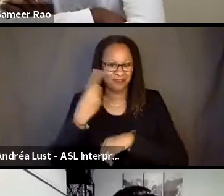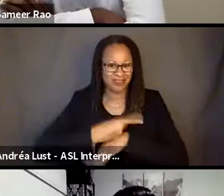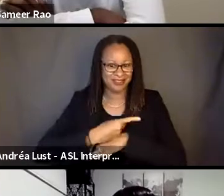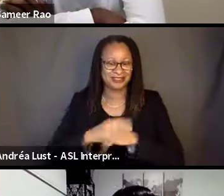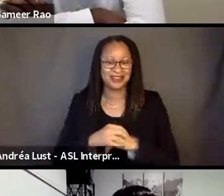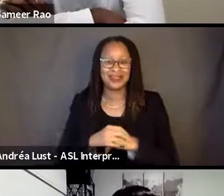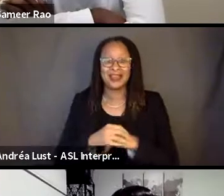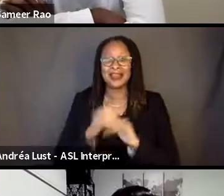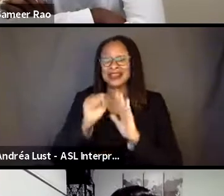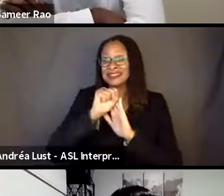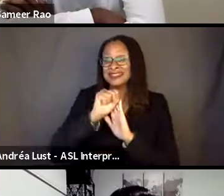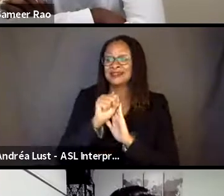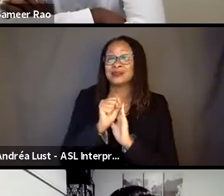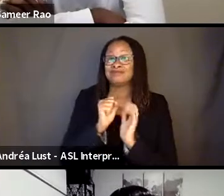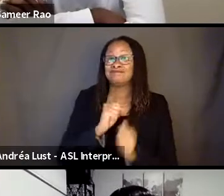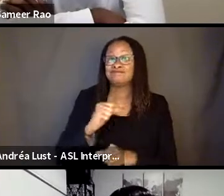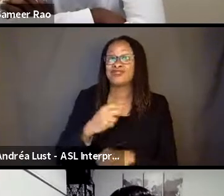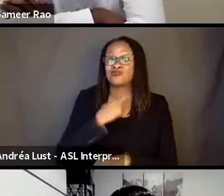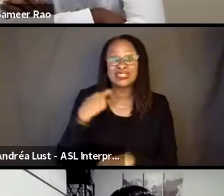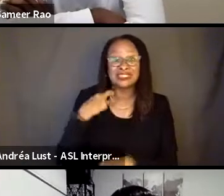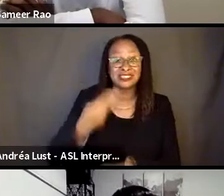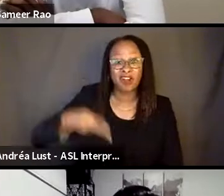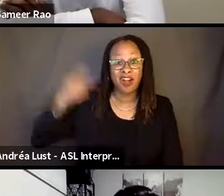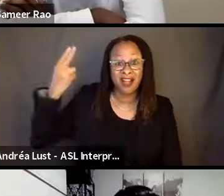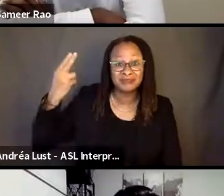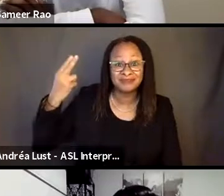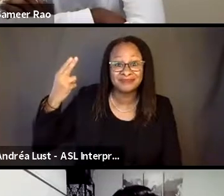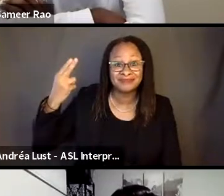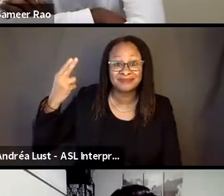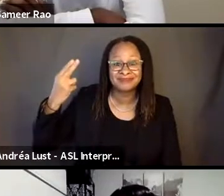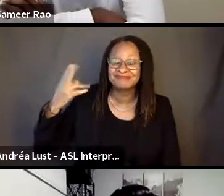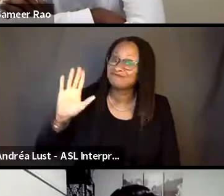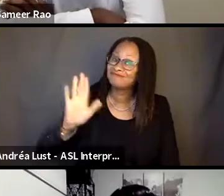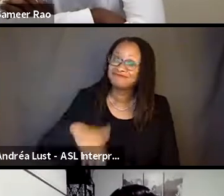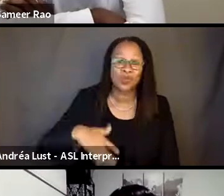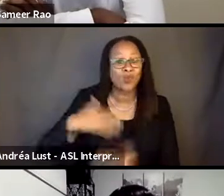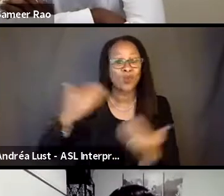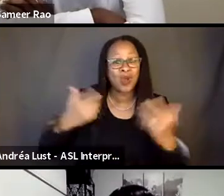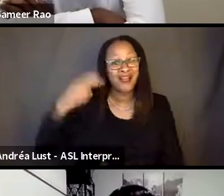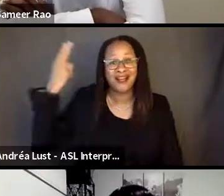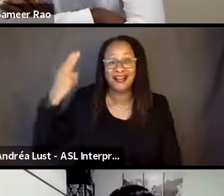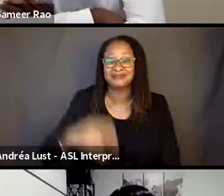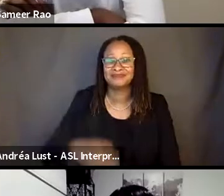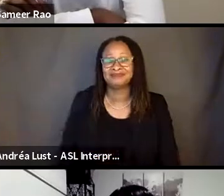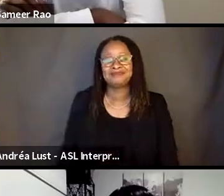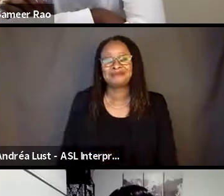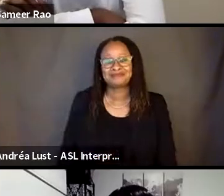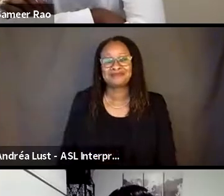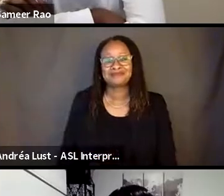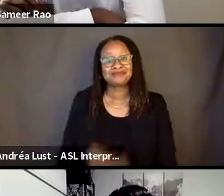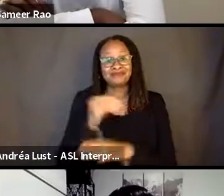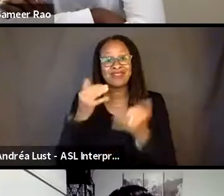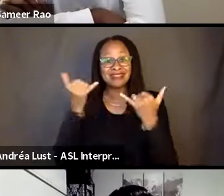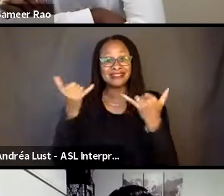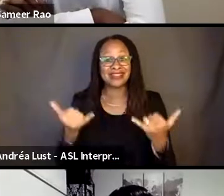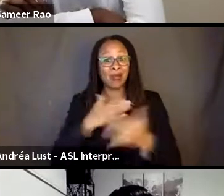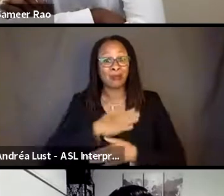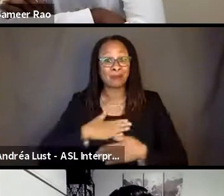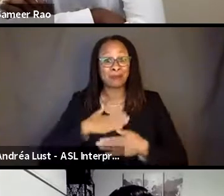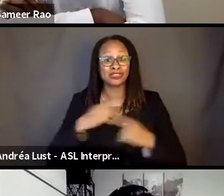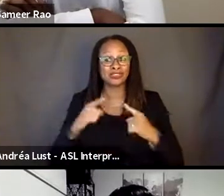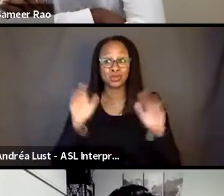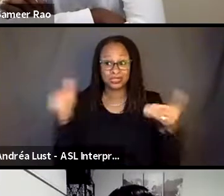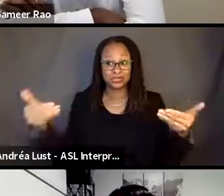The stakes are way too high, ladies and gentlemen, way too high. And now it is my pleasure